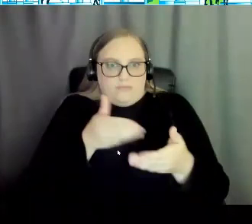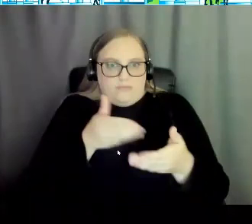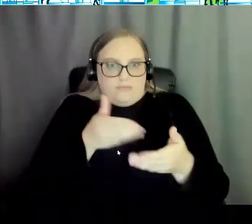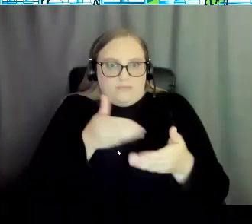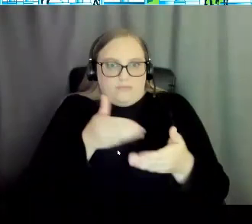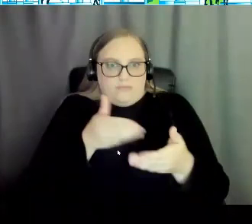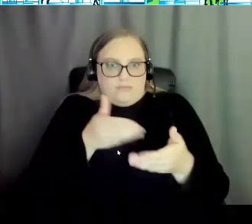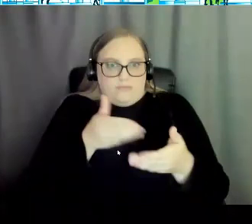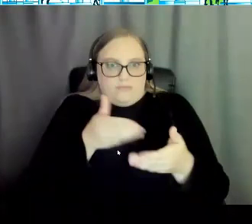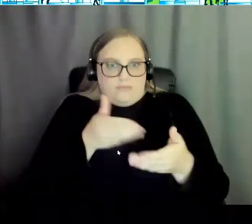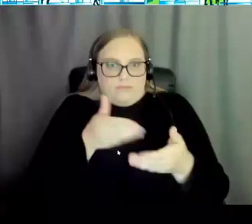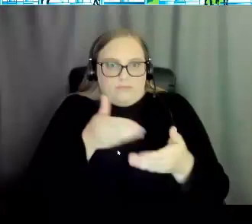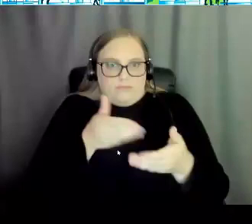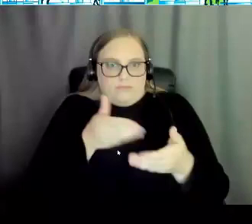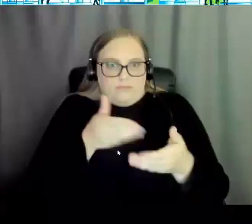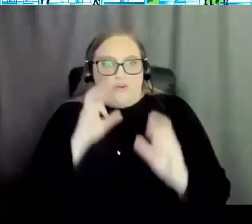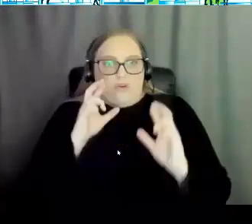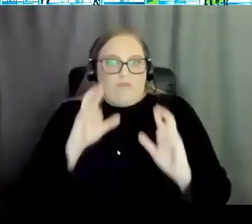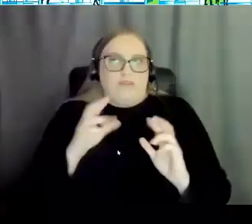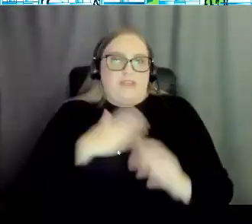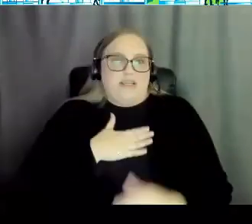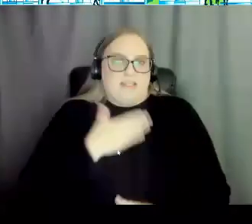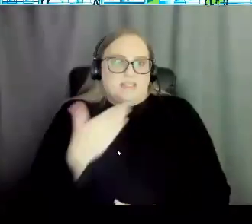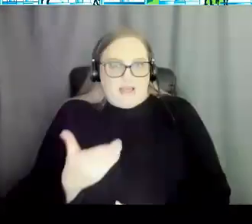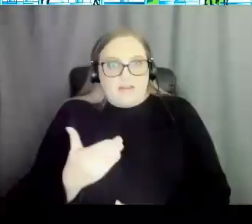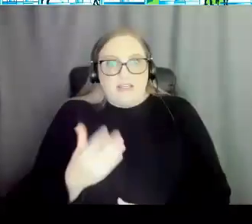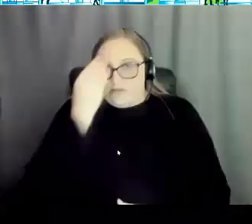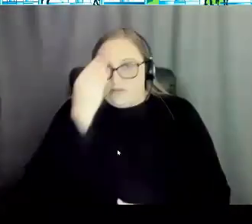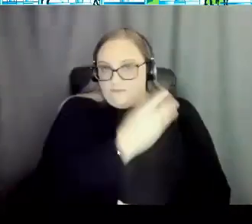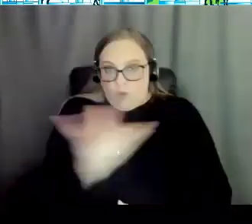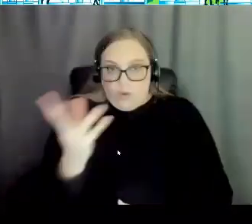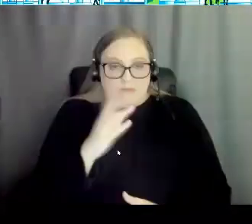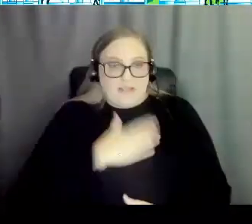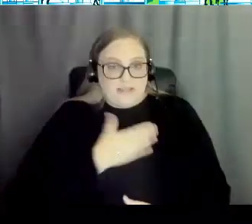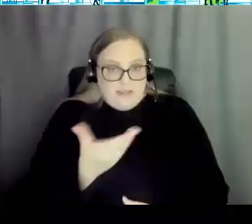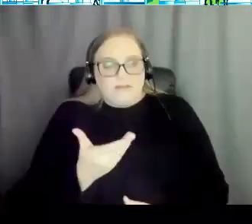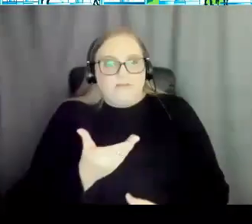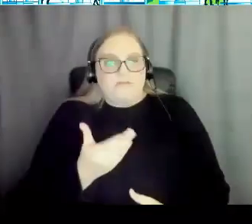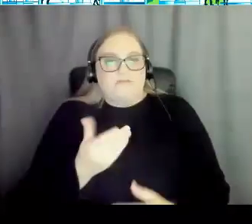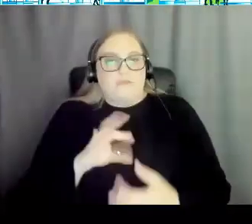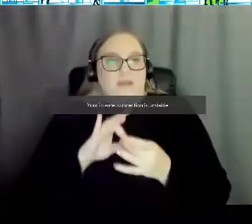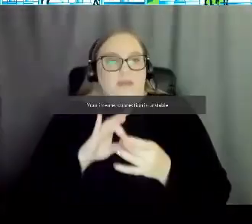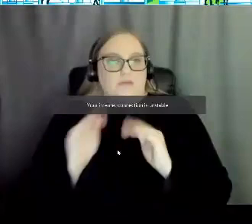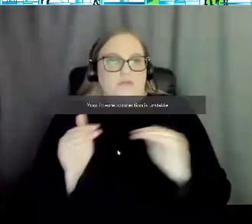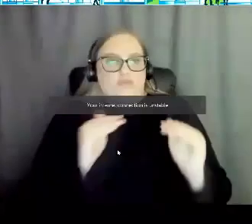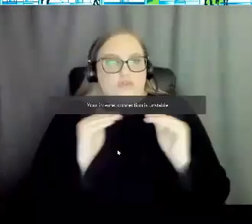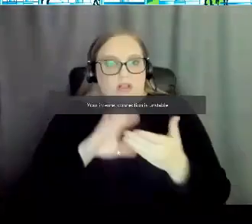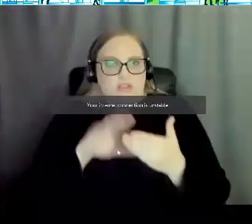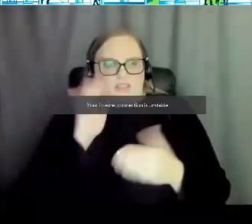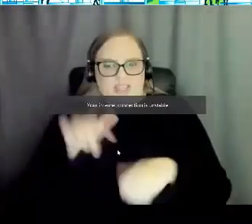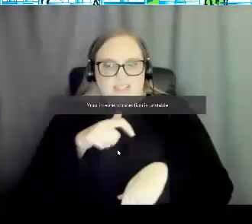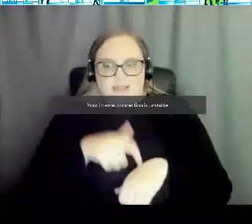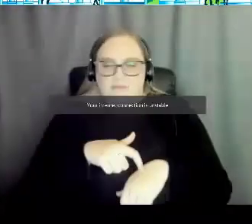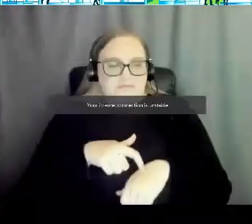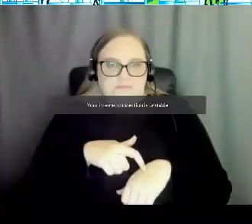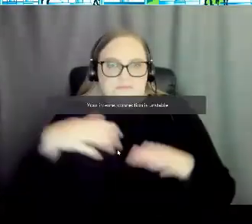We hope that the consent that we are pursuing is an informed consent based on mutual learning. So the time really hasn't come for that yet. I think that we